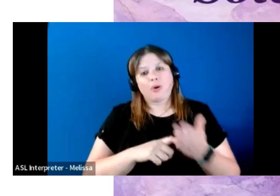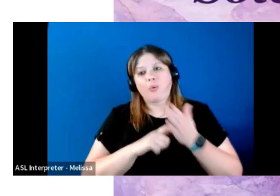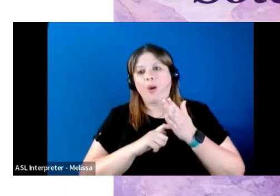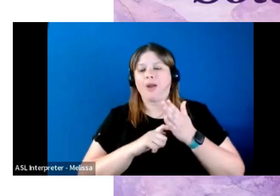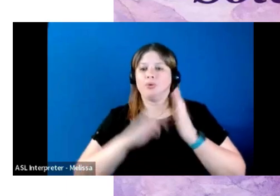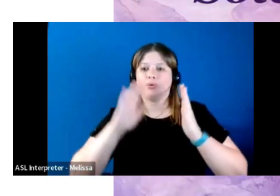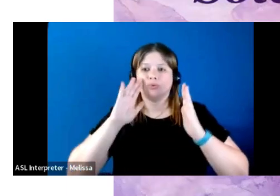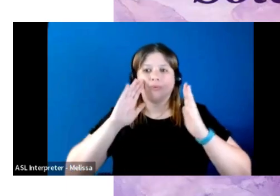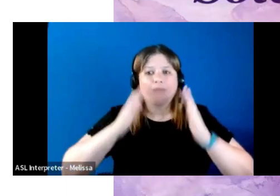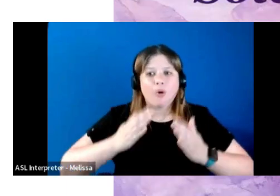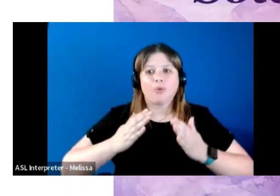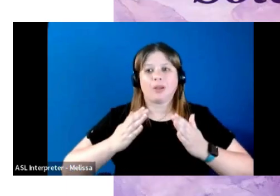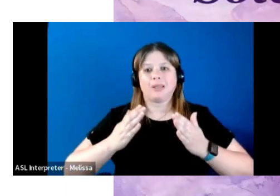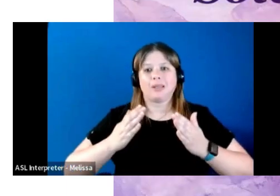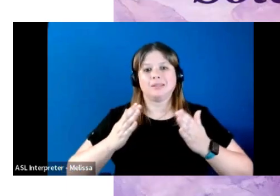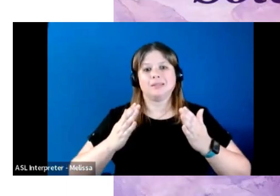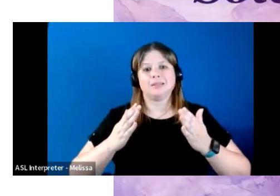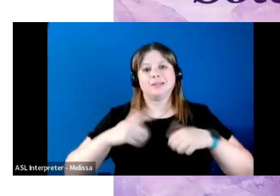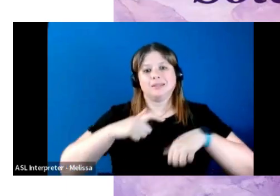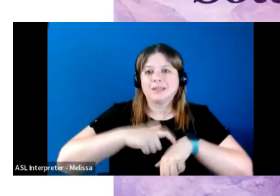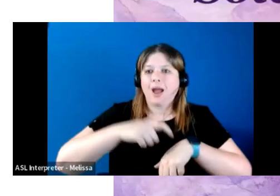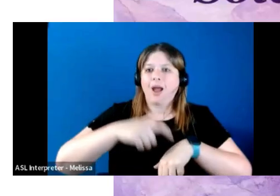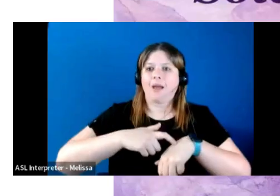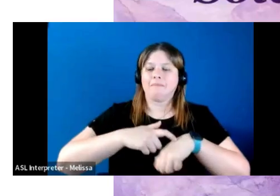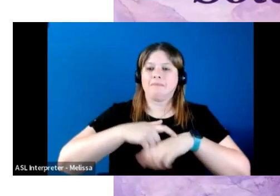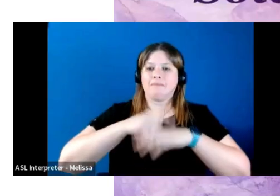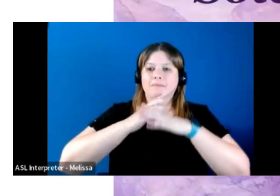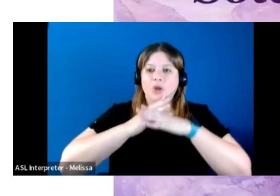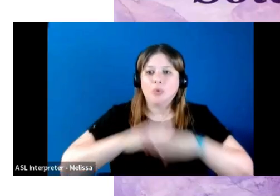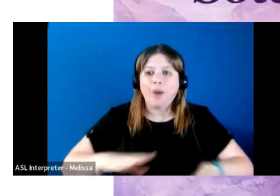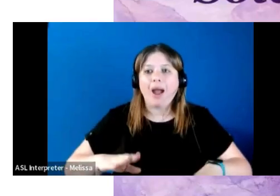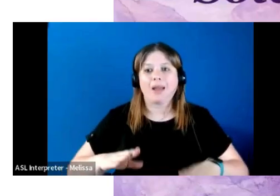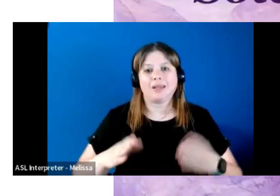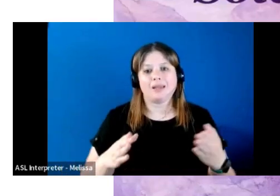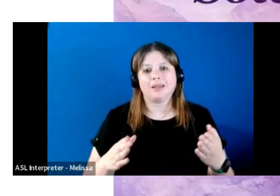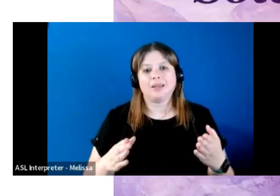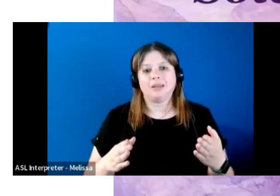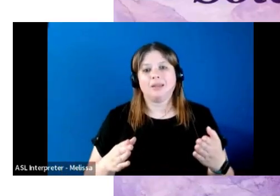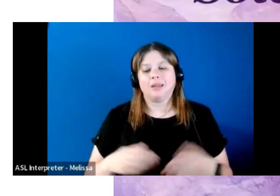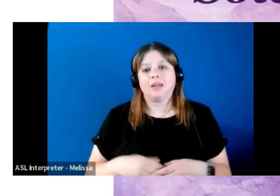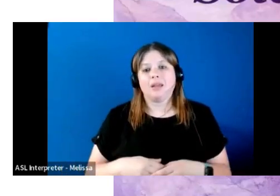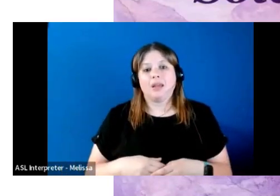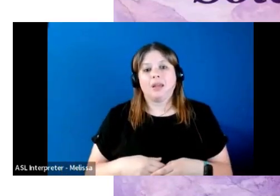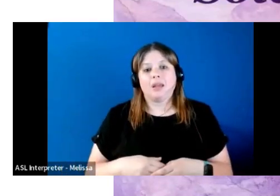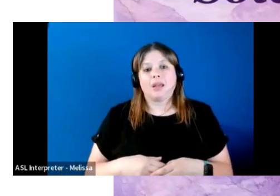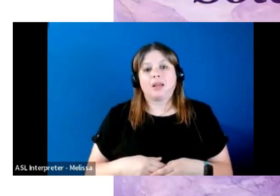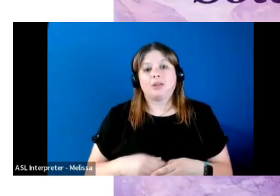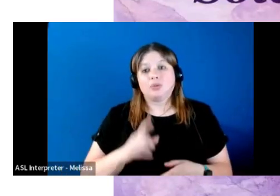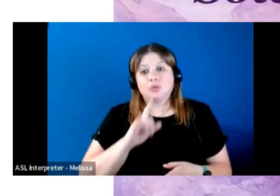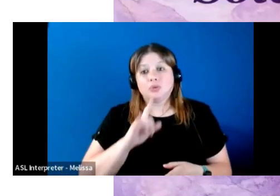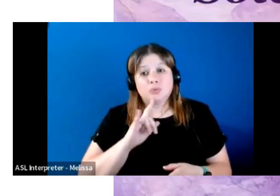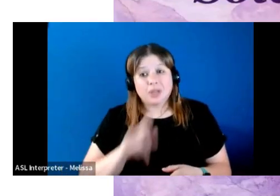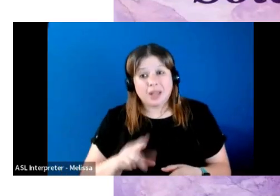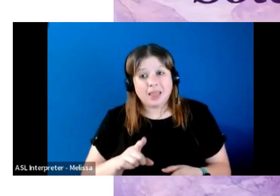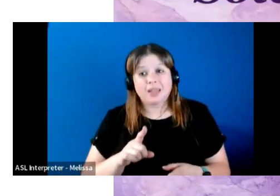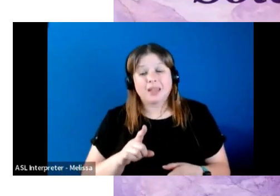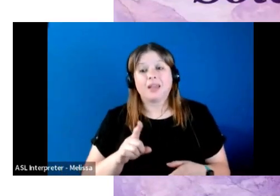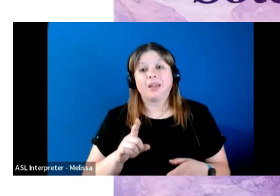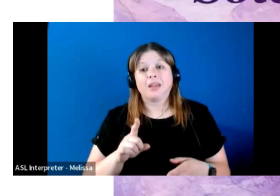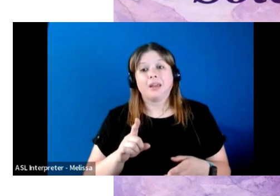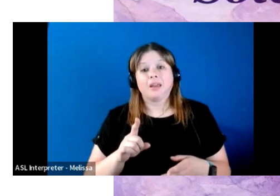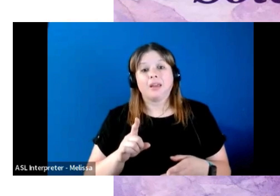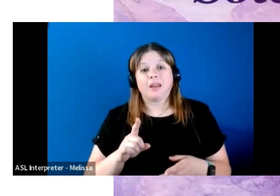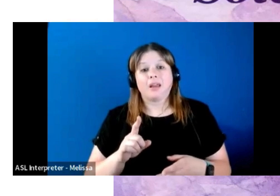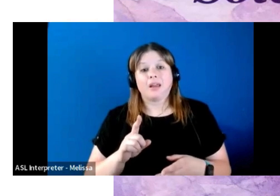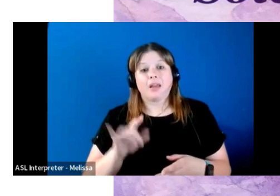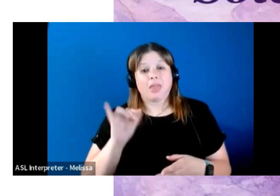focus and time and quiet to hear. Because really, the voice of our